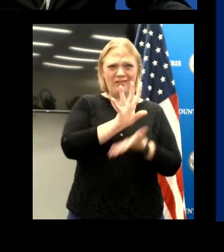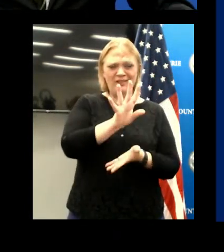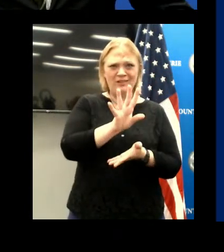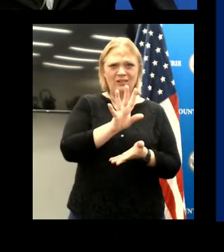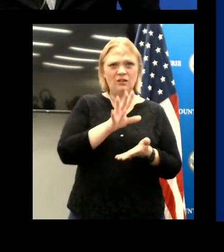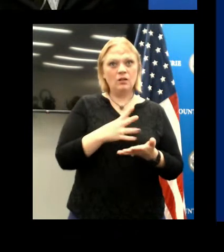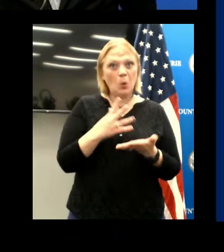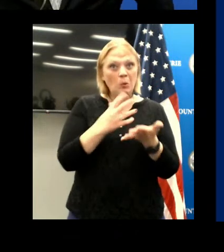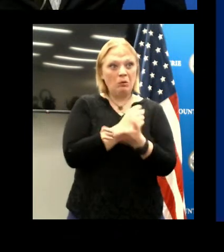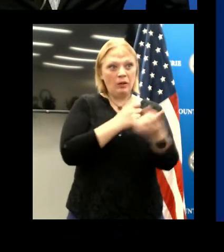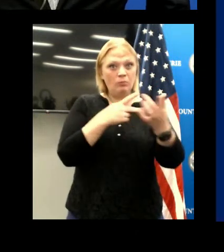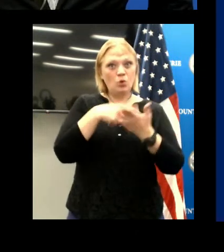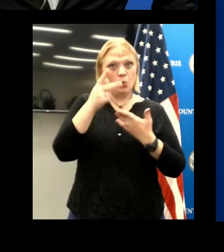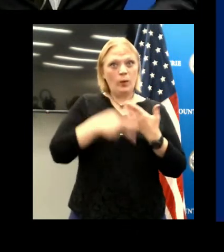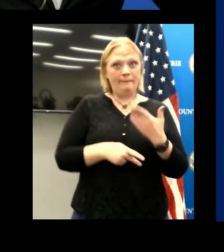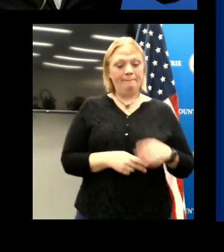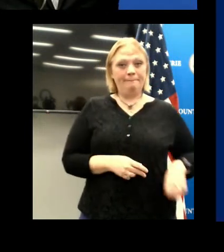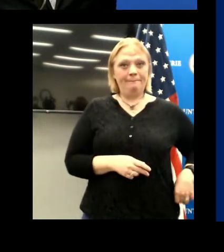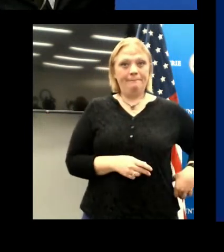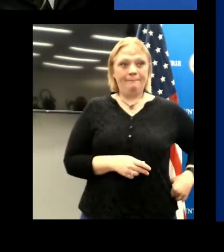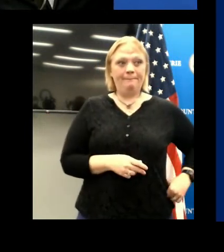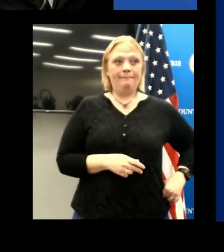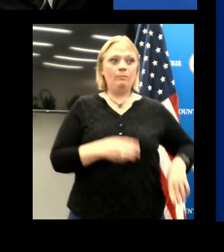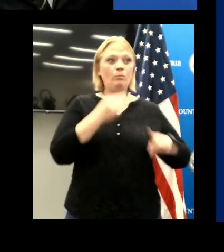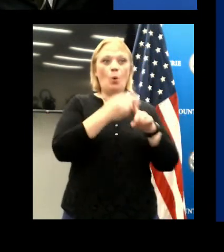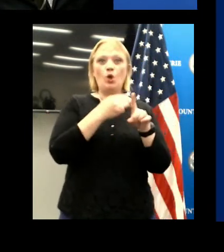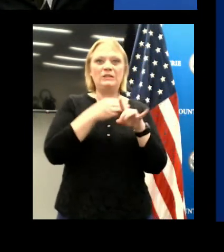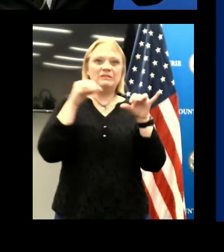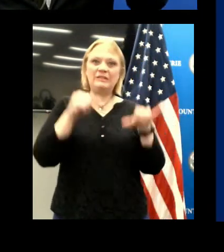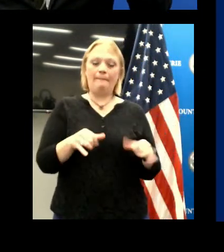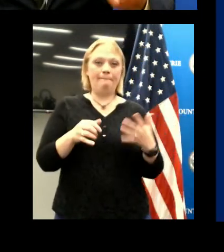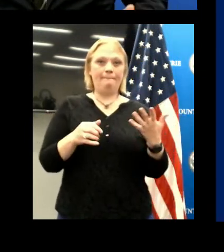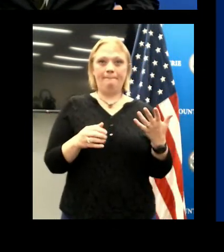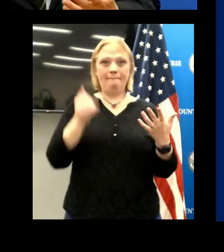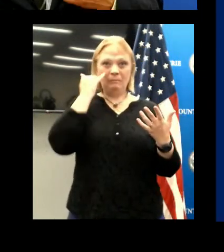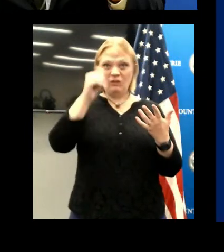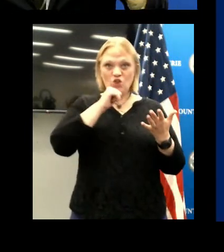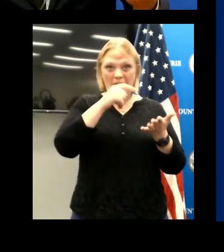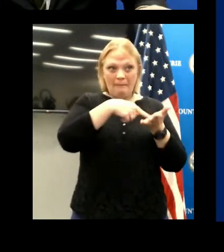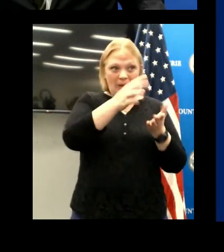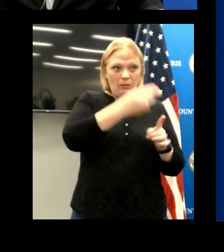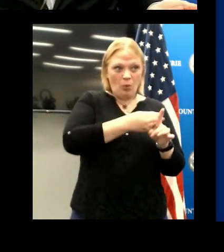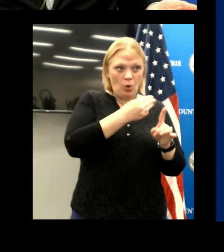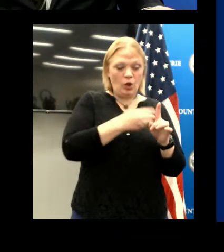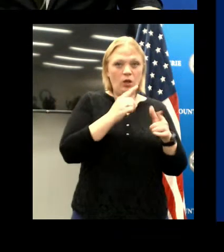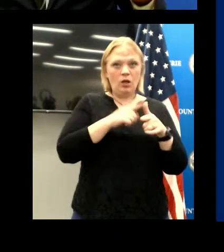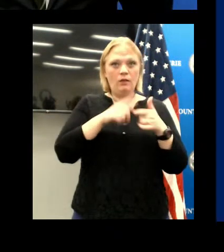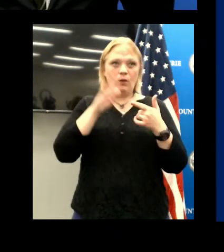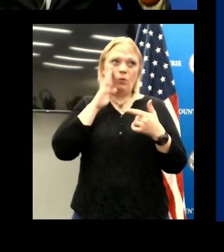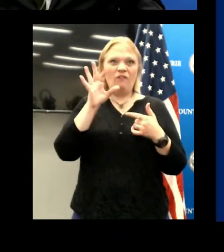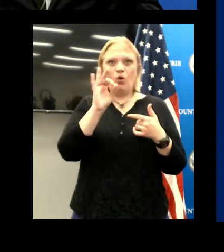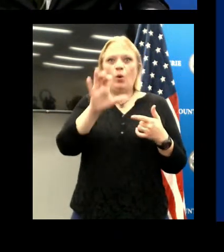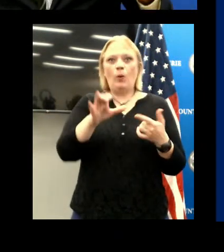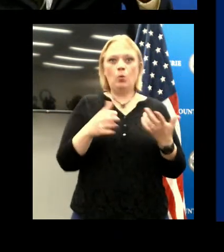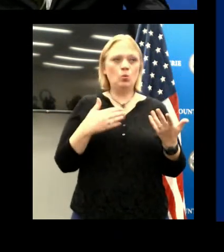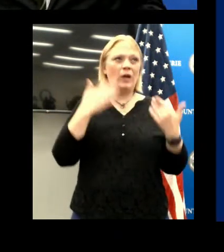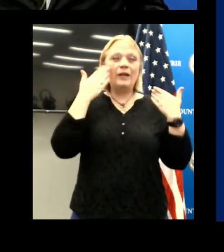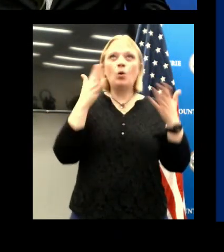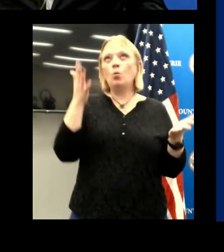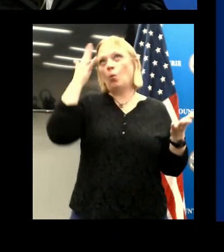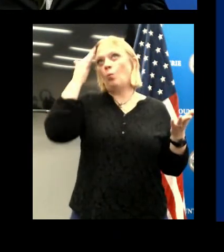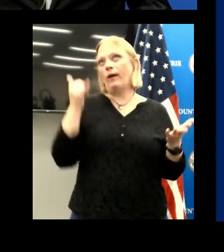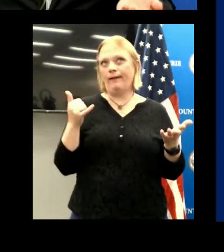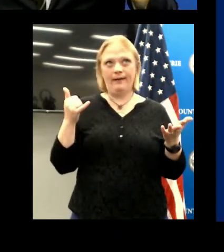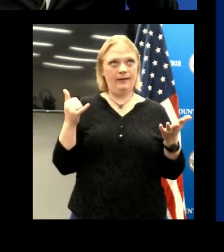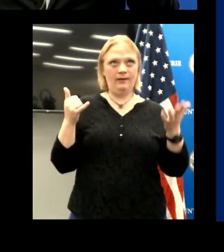Take advantage of the program. Mortgages, the same thing. If you're not paying your mortgages, you're eventually going to get foreclosed. I do not know why. We've talked